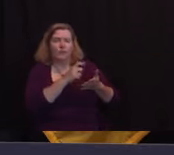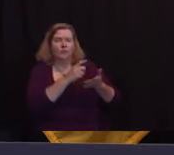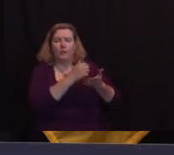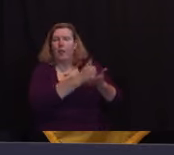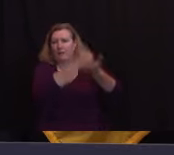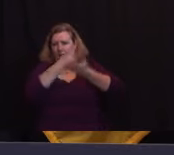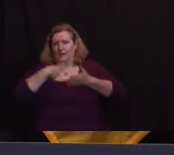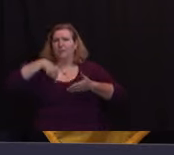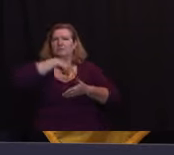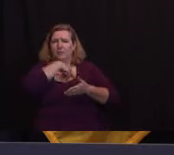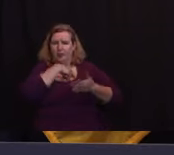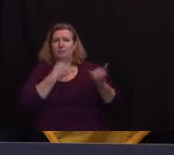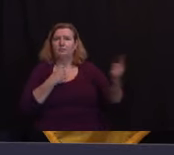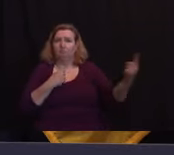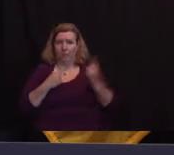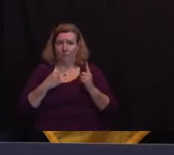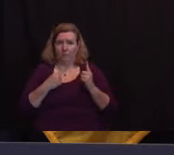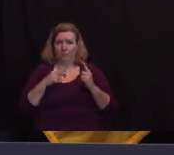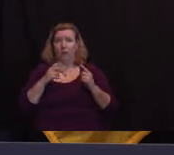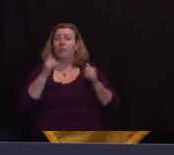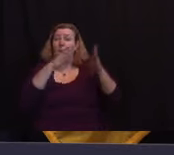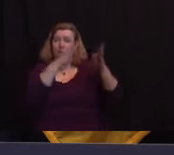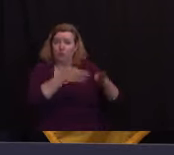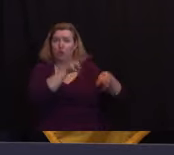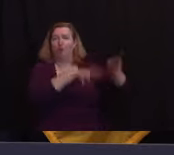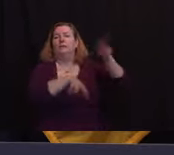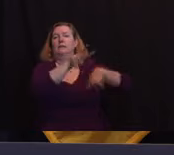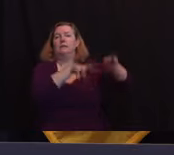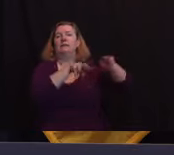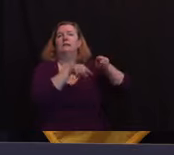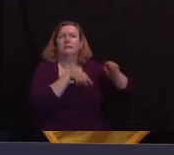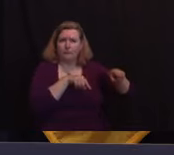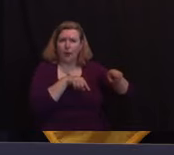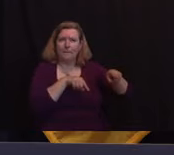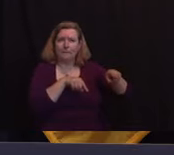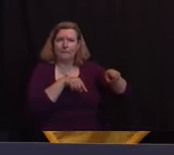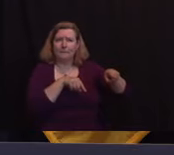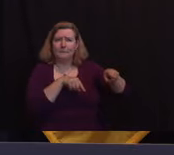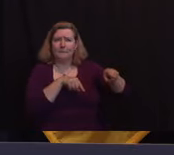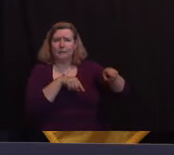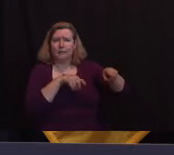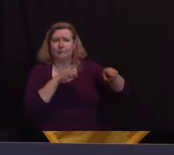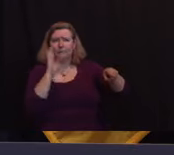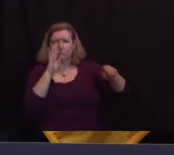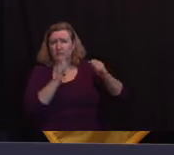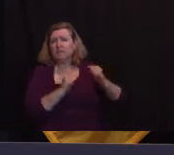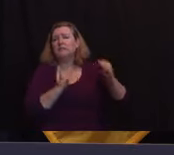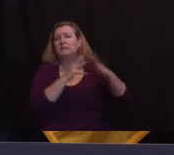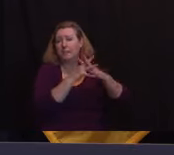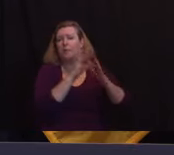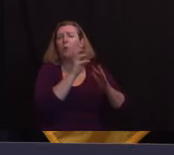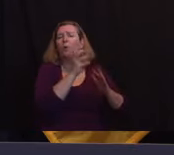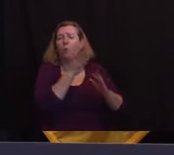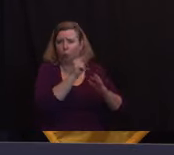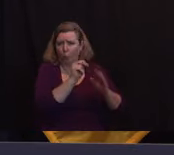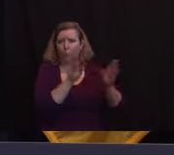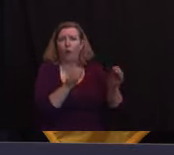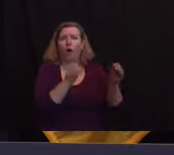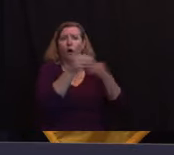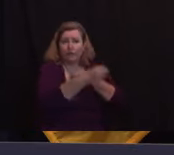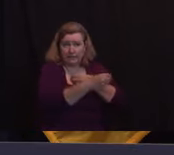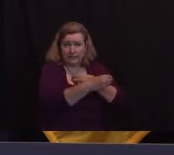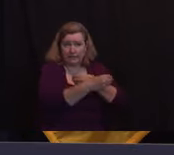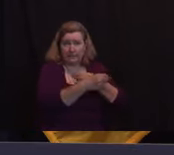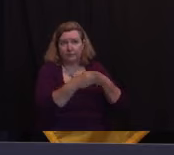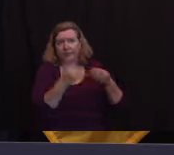person overseeing, frankly, the buildup of an office that will not just be a task